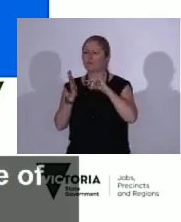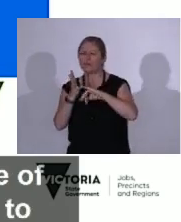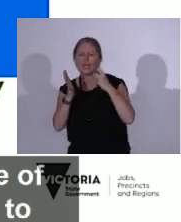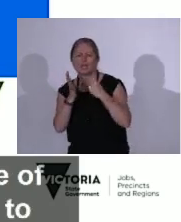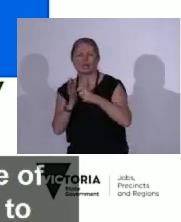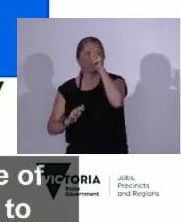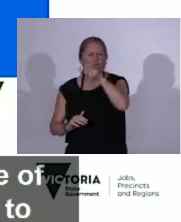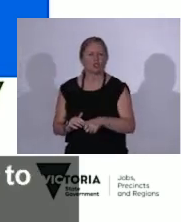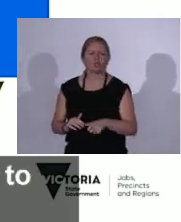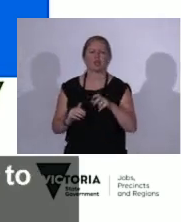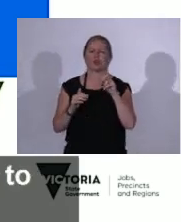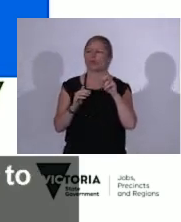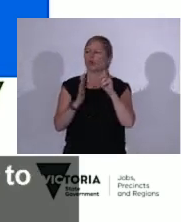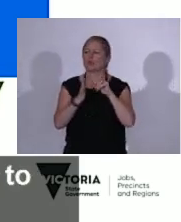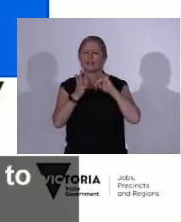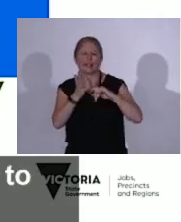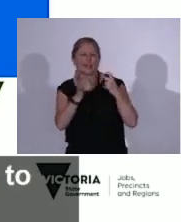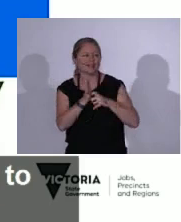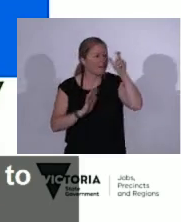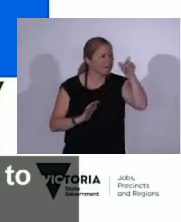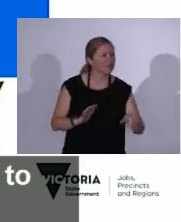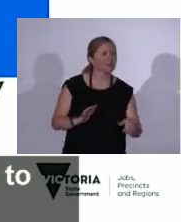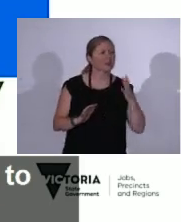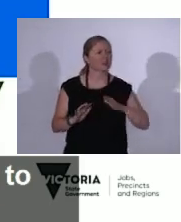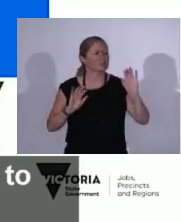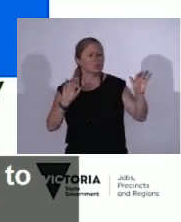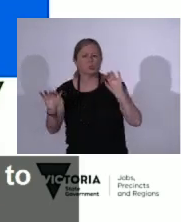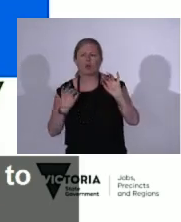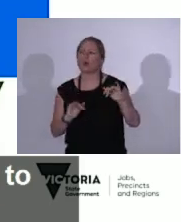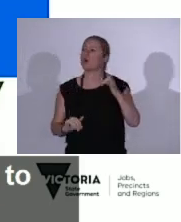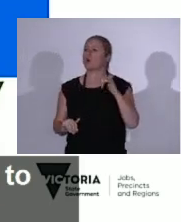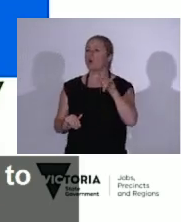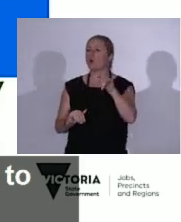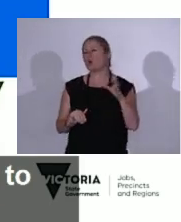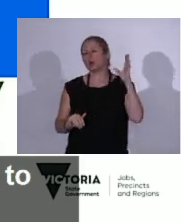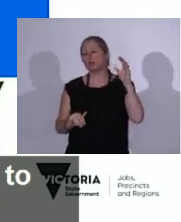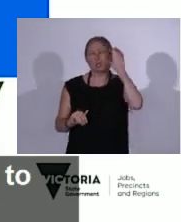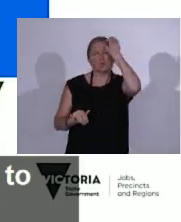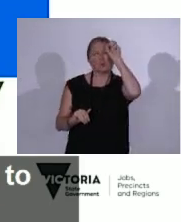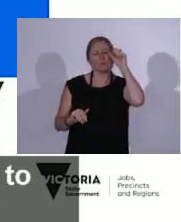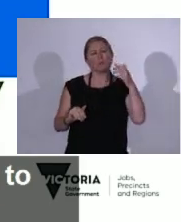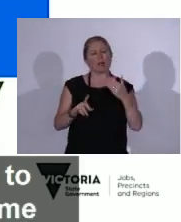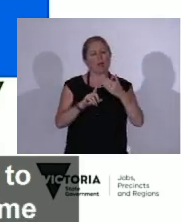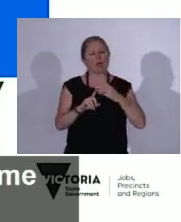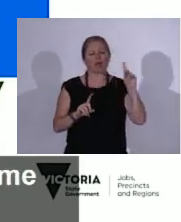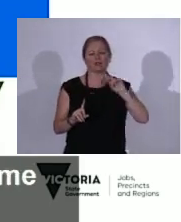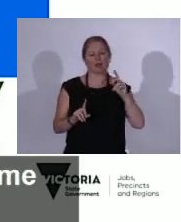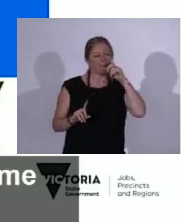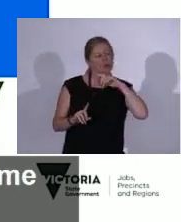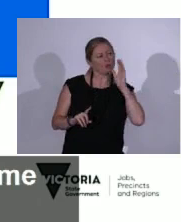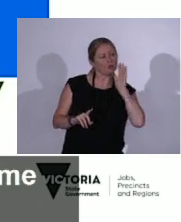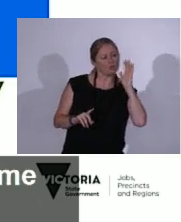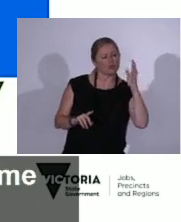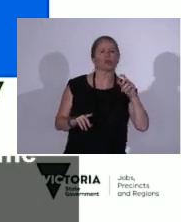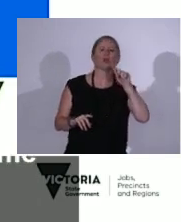a DSR rep. Or you might have had to have listened to some of the previous presentations. We will come